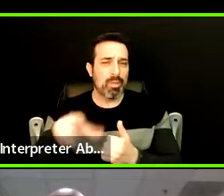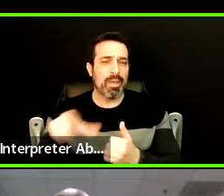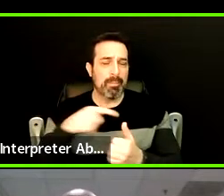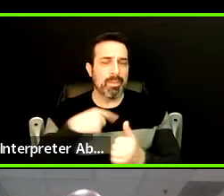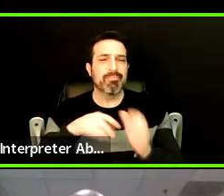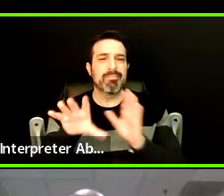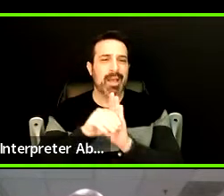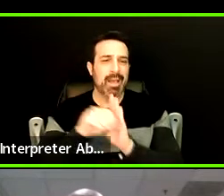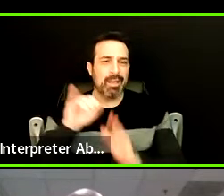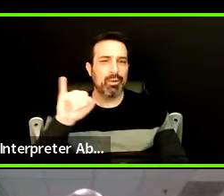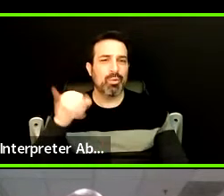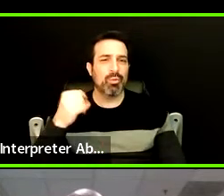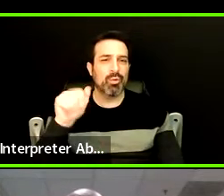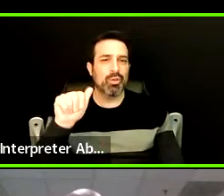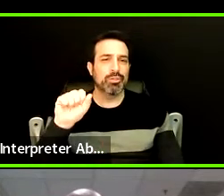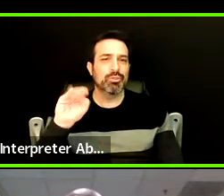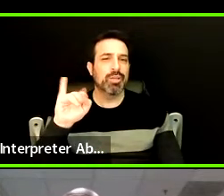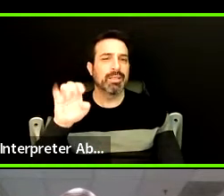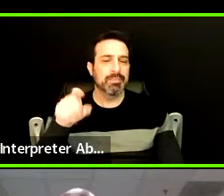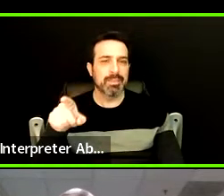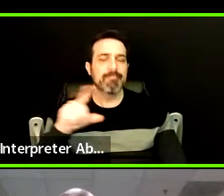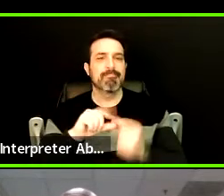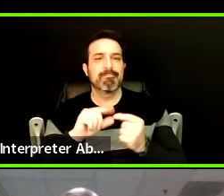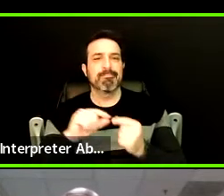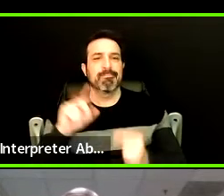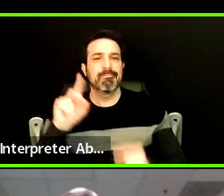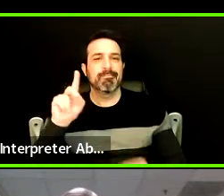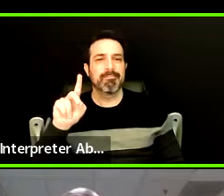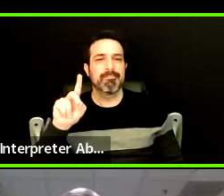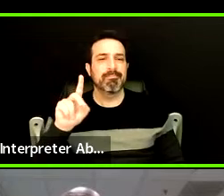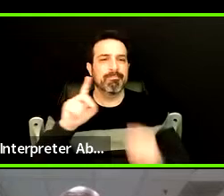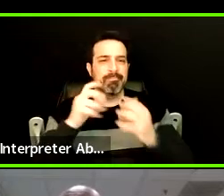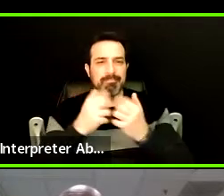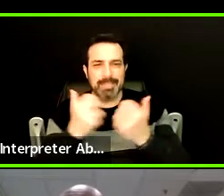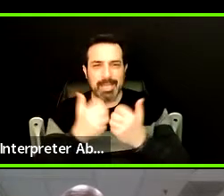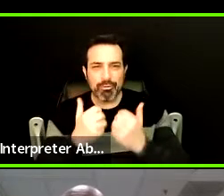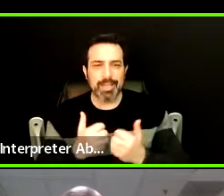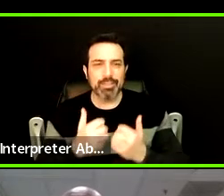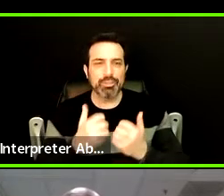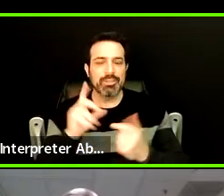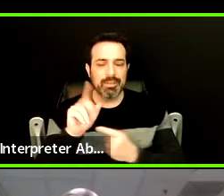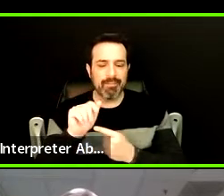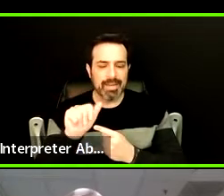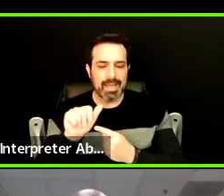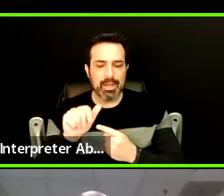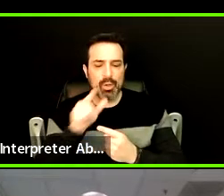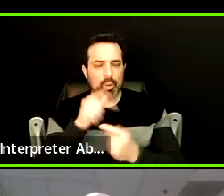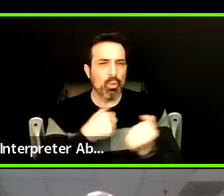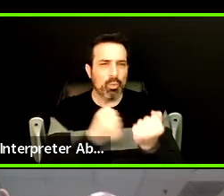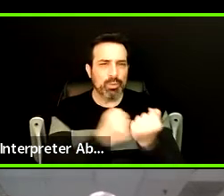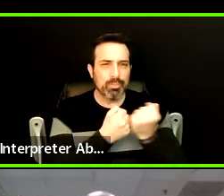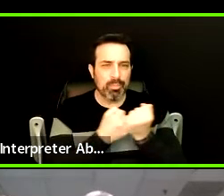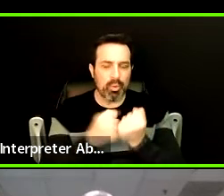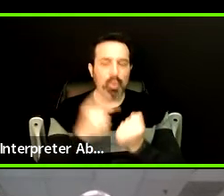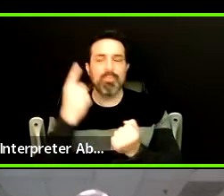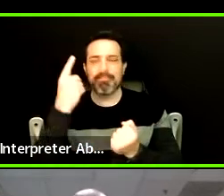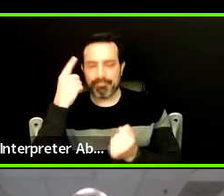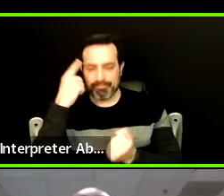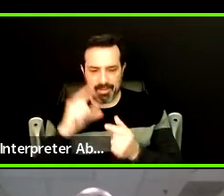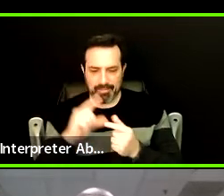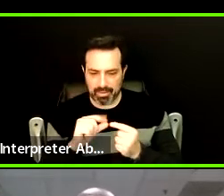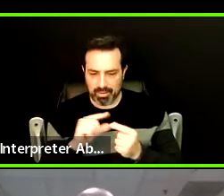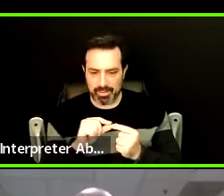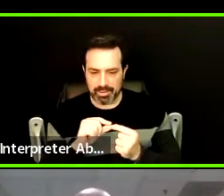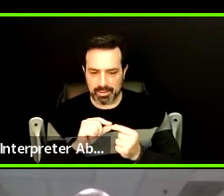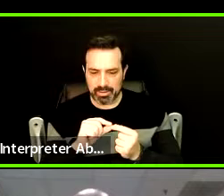echo what Jasmine said about, disaggregation of data and who we're really supporting. I did have a comment,